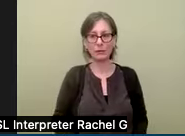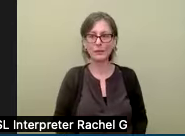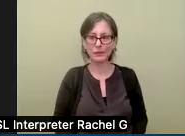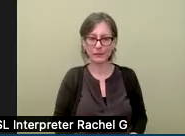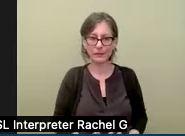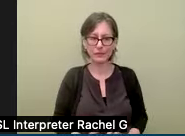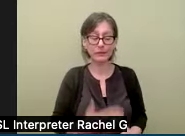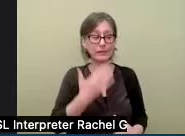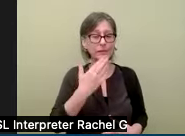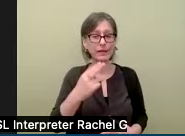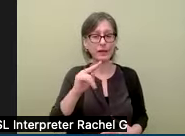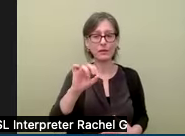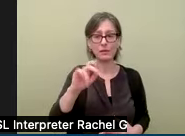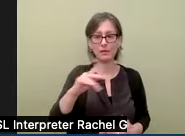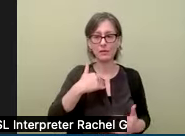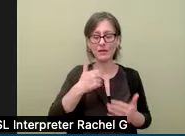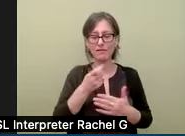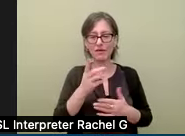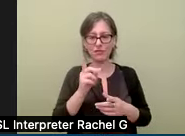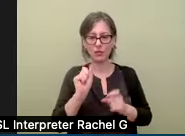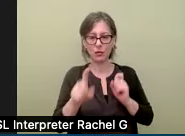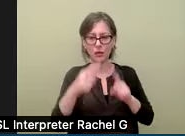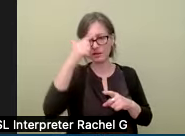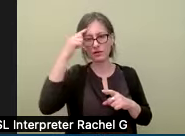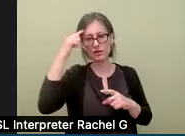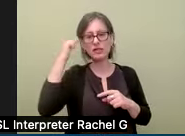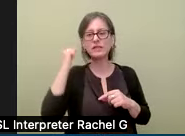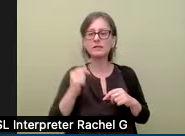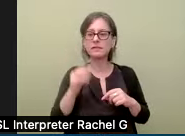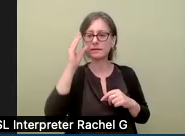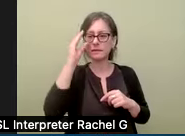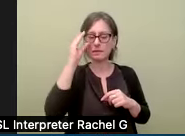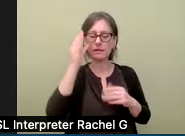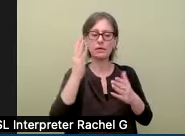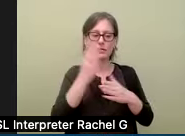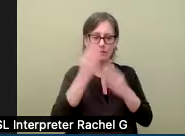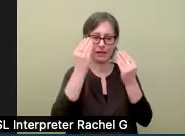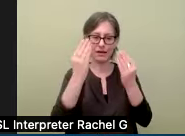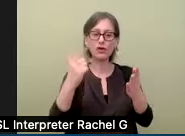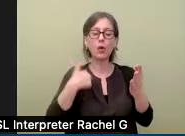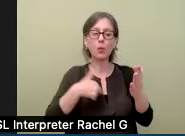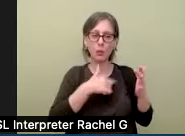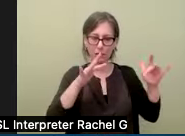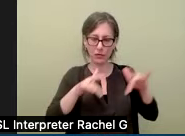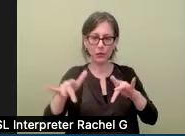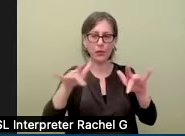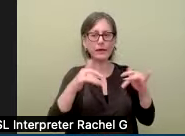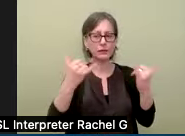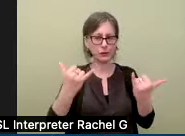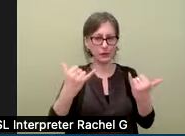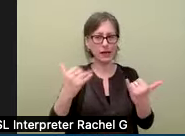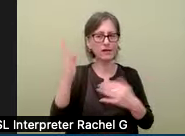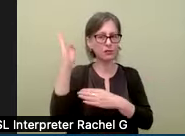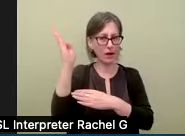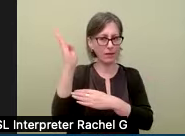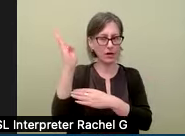Thank you, Nick. We do have a few questions. Before that, just to share that we are recording today's webinar, and it